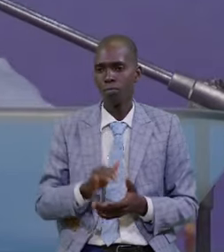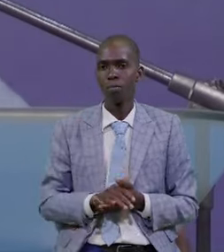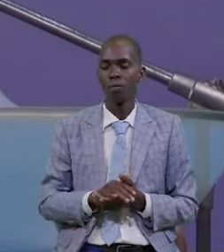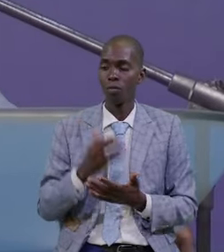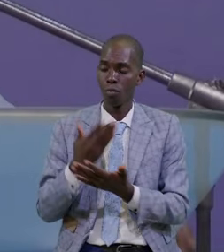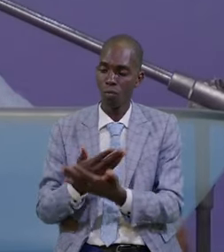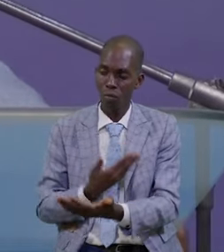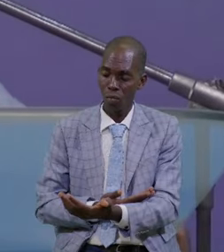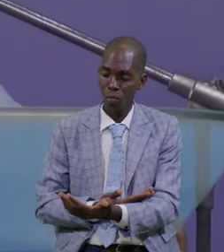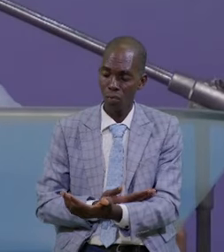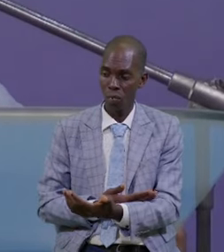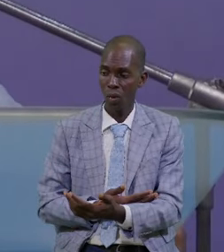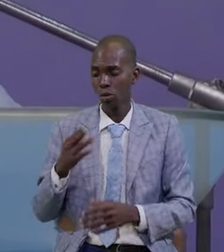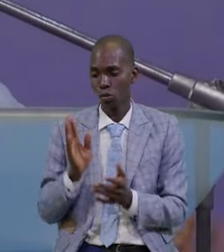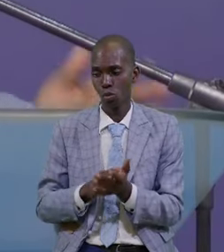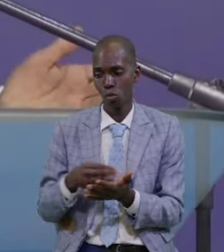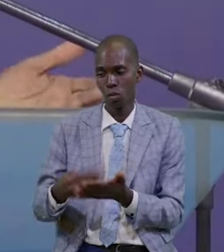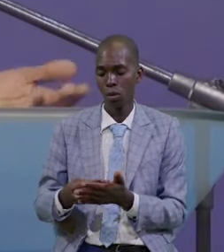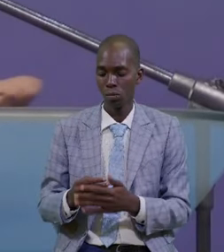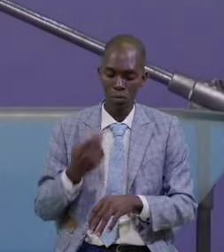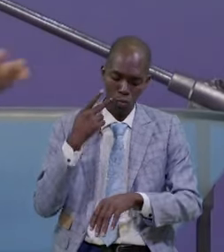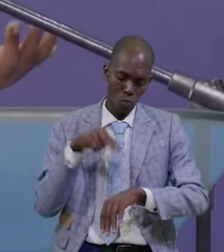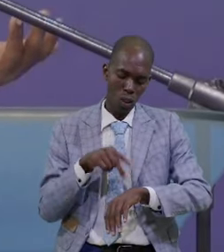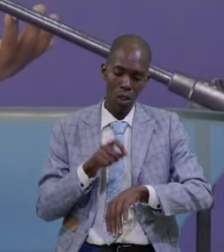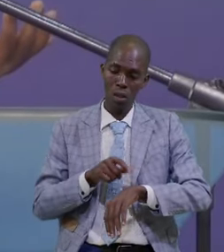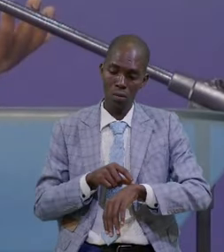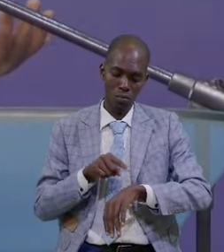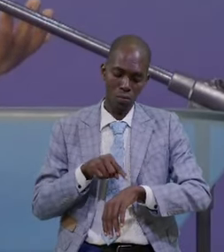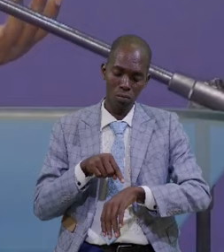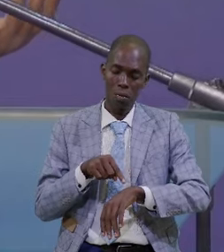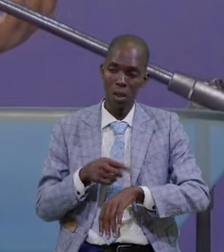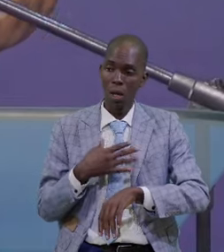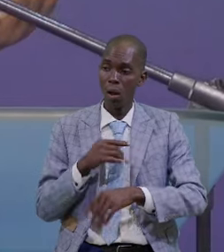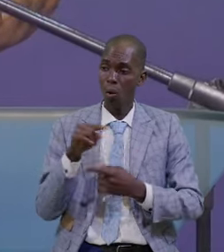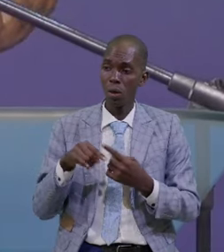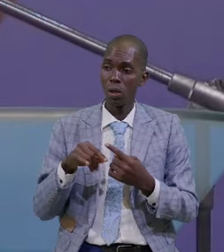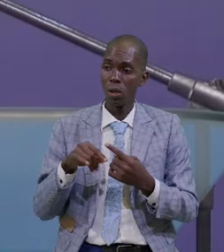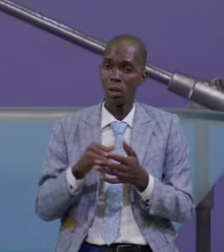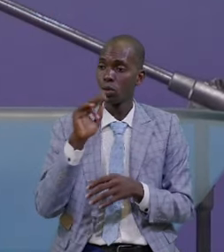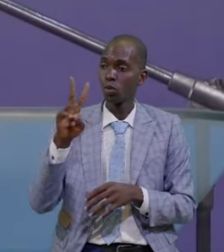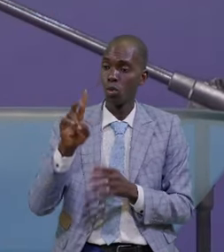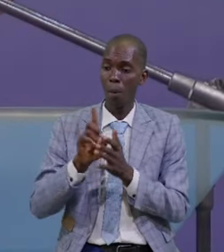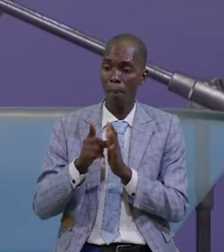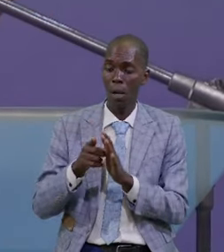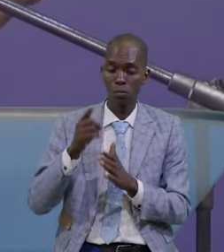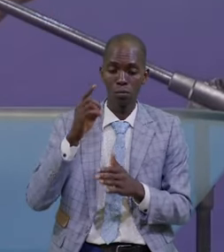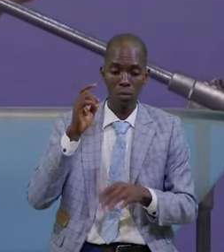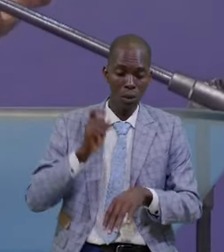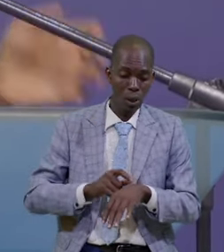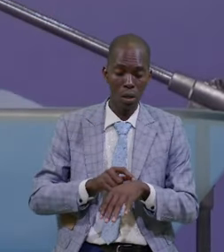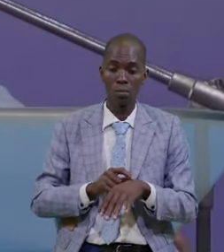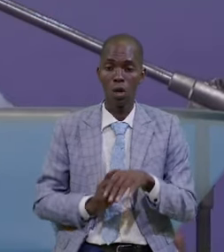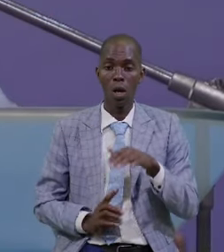she watches the time. And then her 2 minutes gone. And that's the time she has